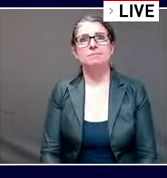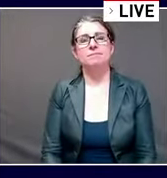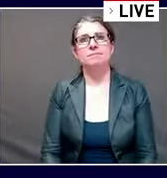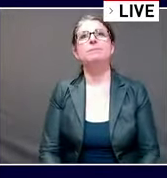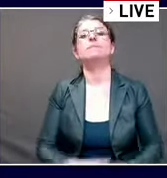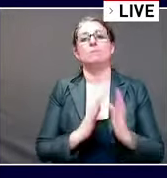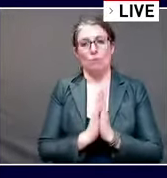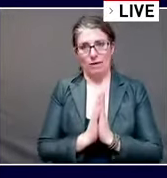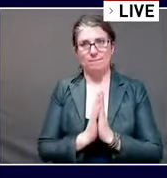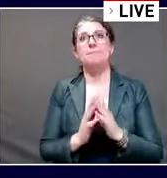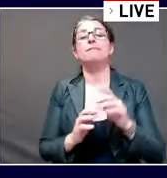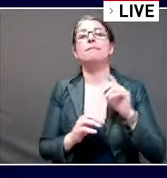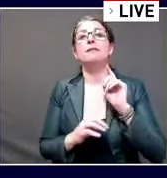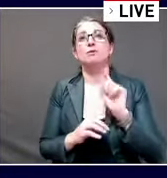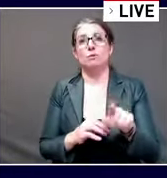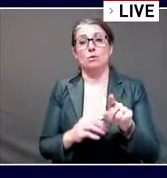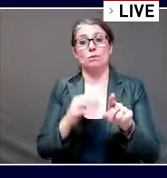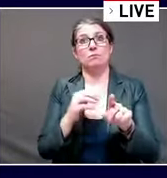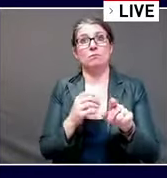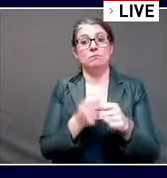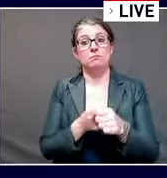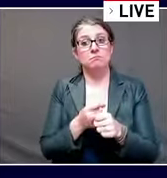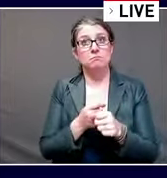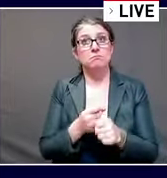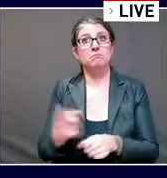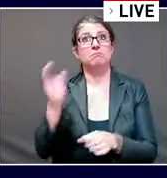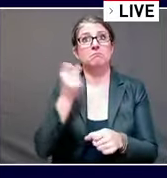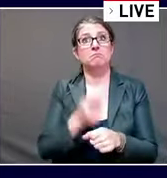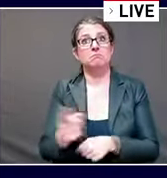area that draws a whole lot of people